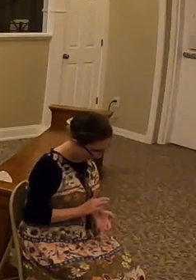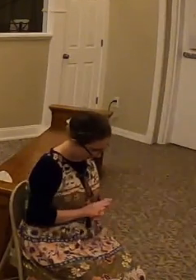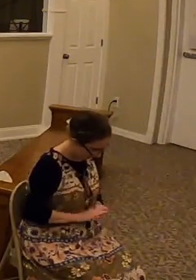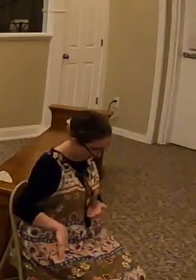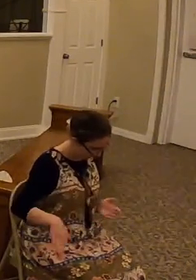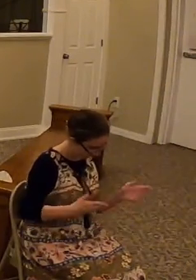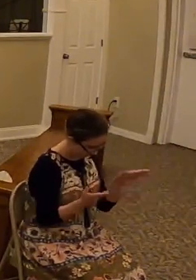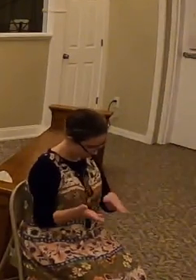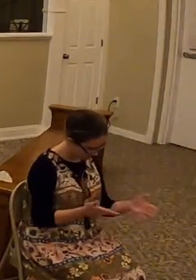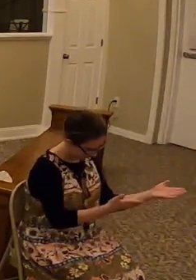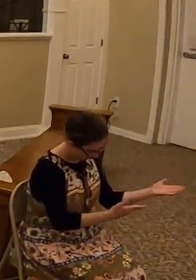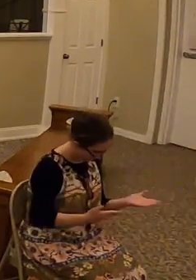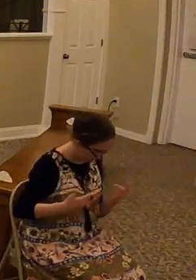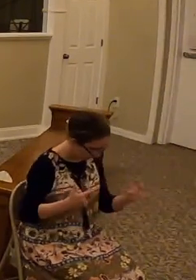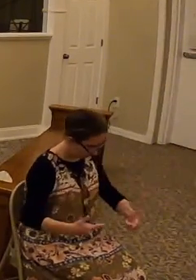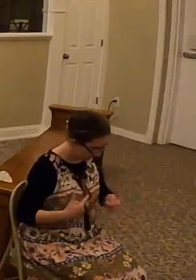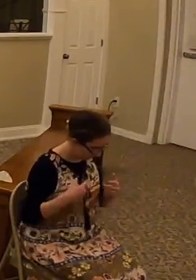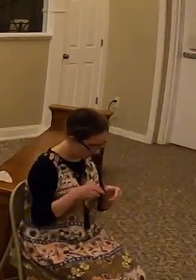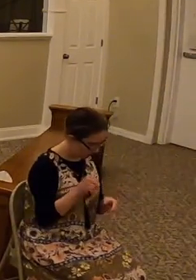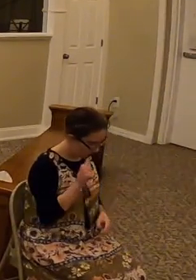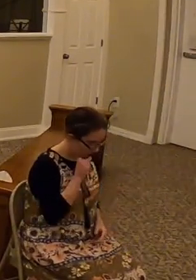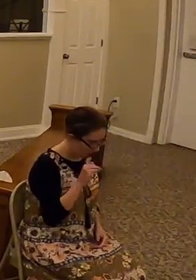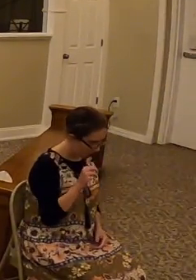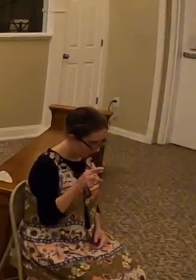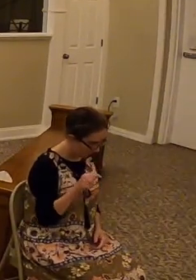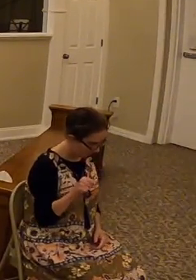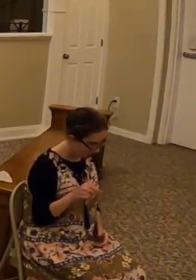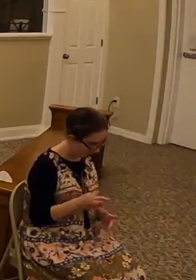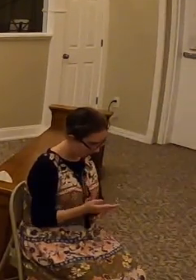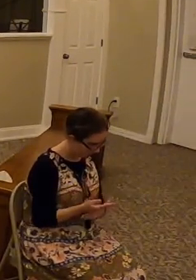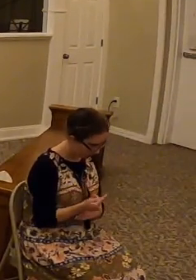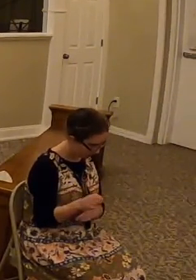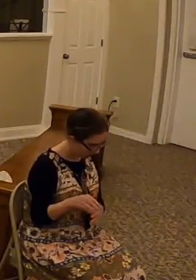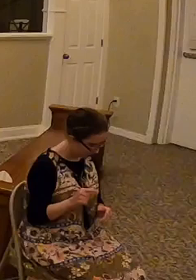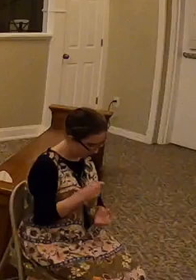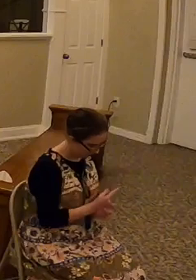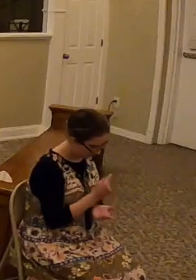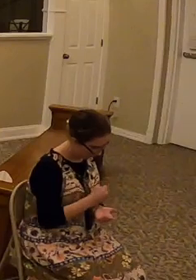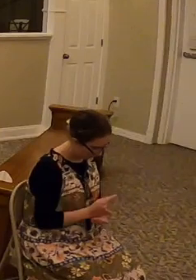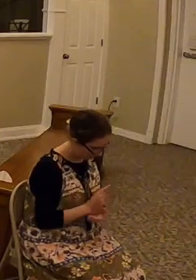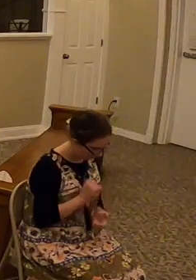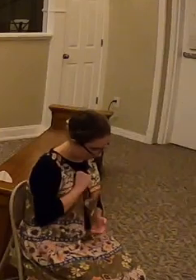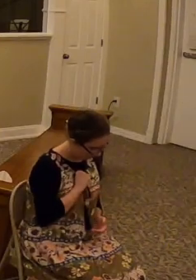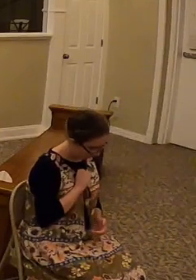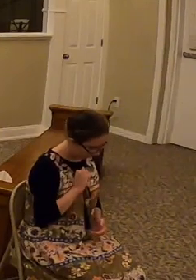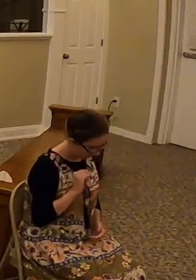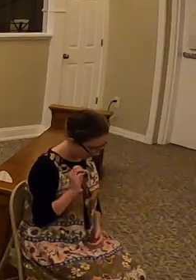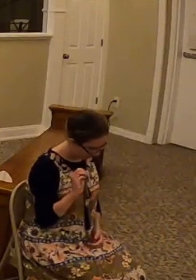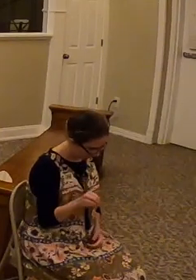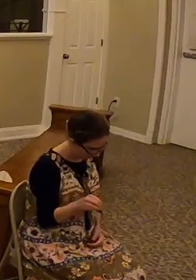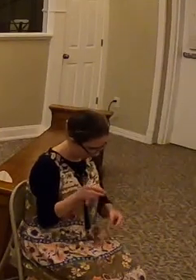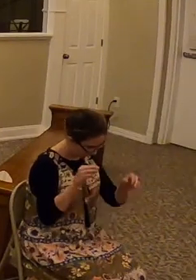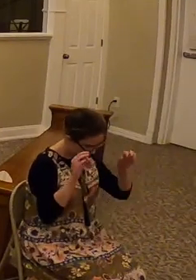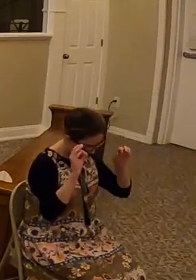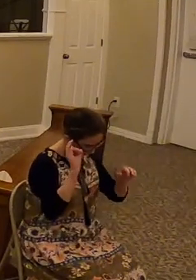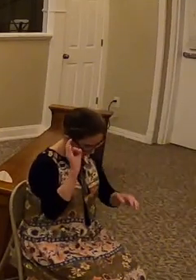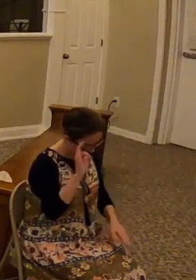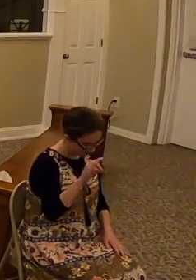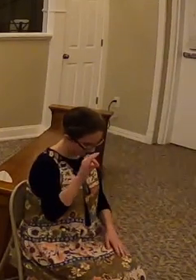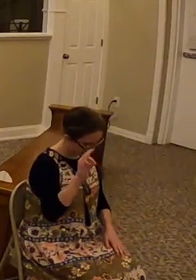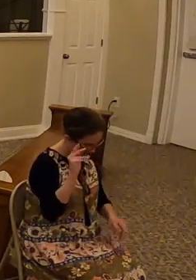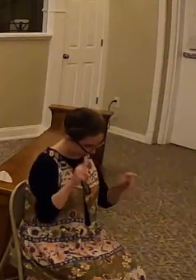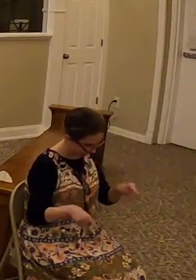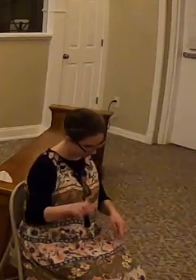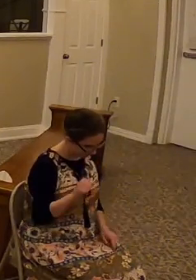abolished death, hath brought life and immortality to light through the gospel, whereunto I am appointed a preacher and an